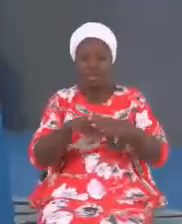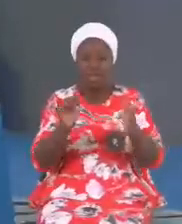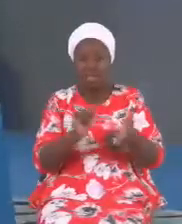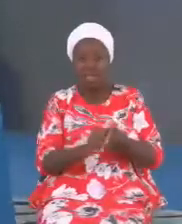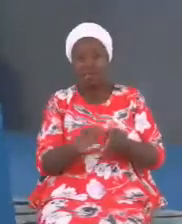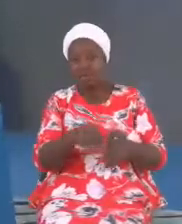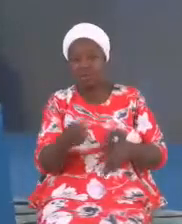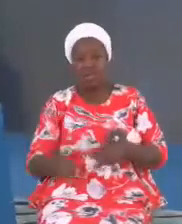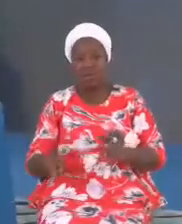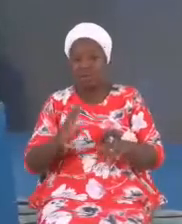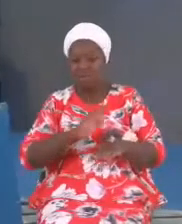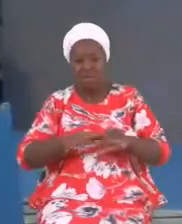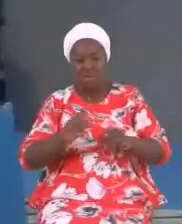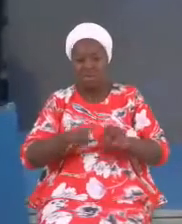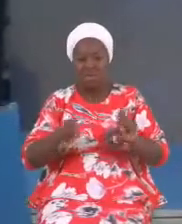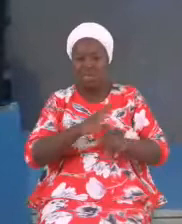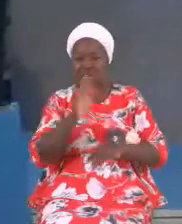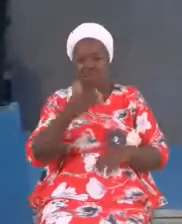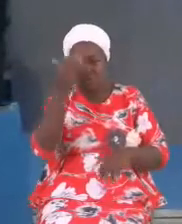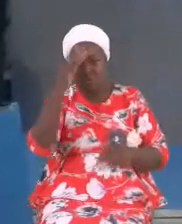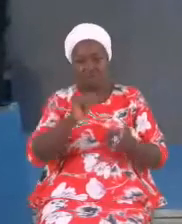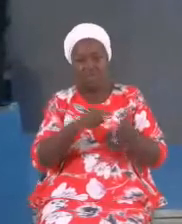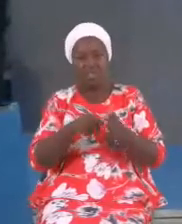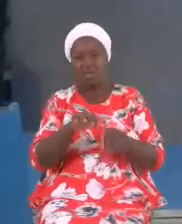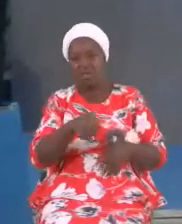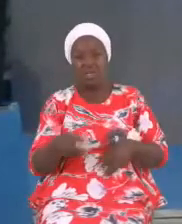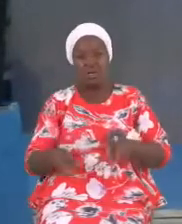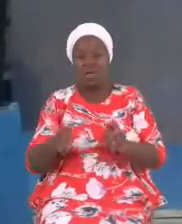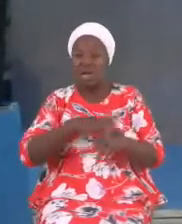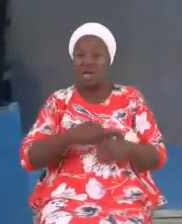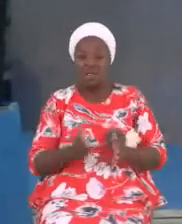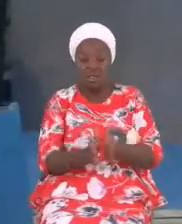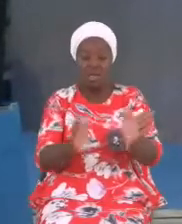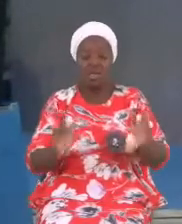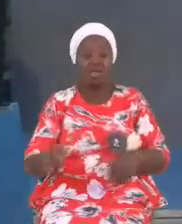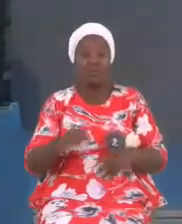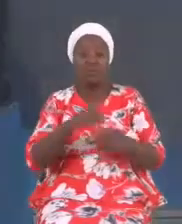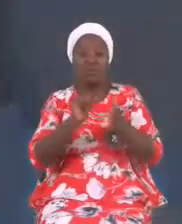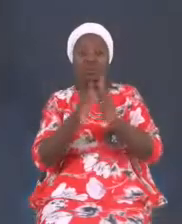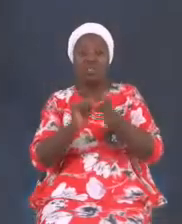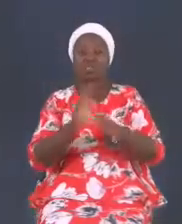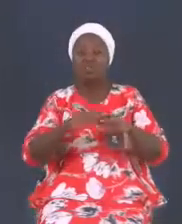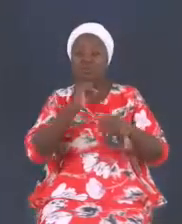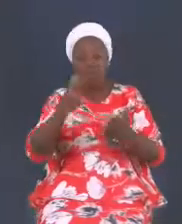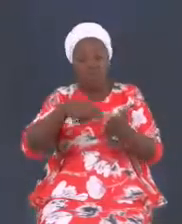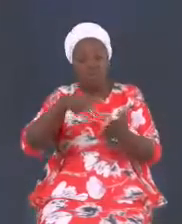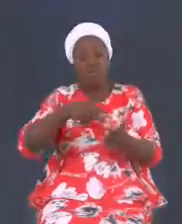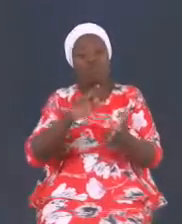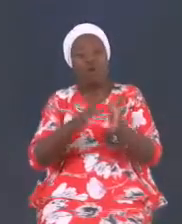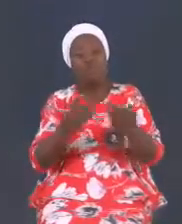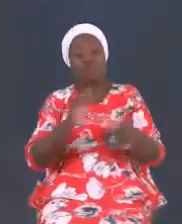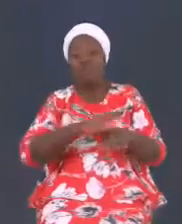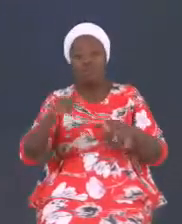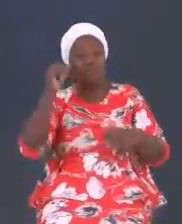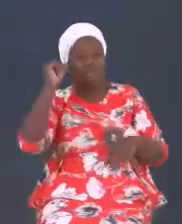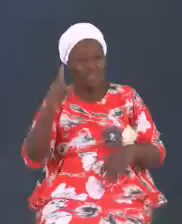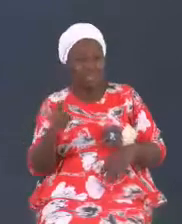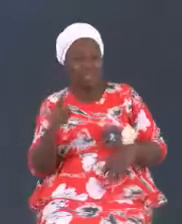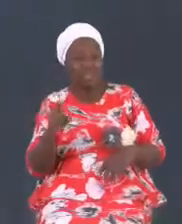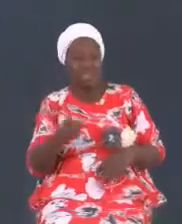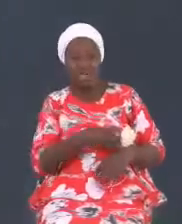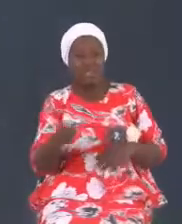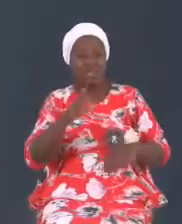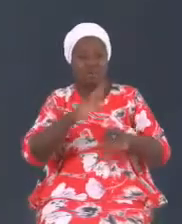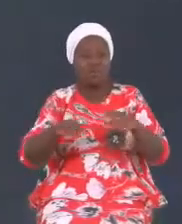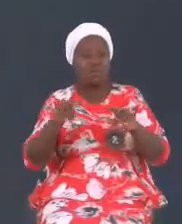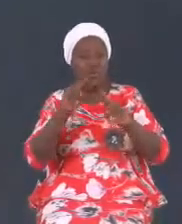And generally, those who don't read the Bible, and those who read the Bible, they don't understand. They don't look at